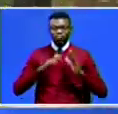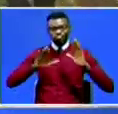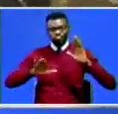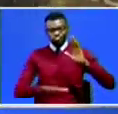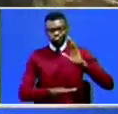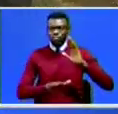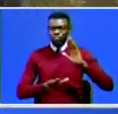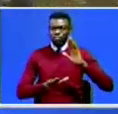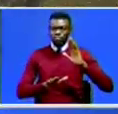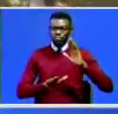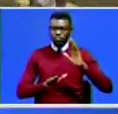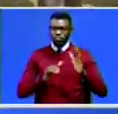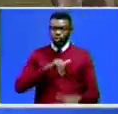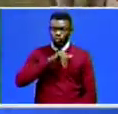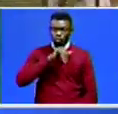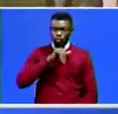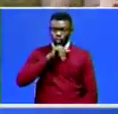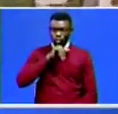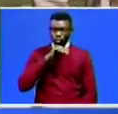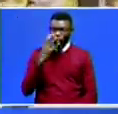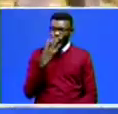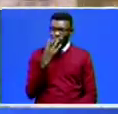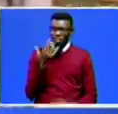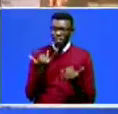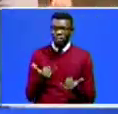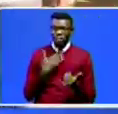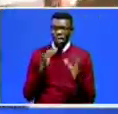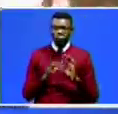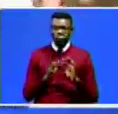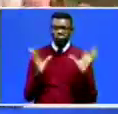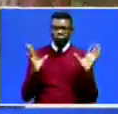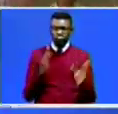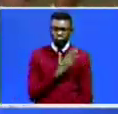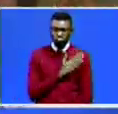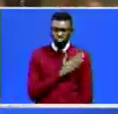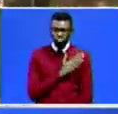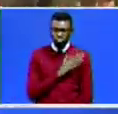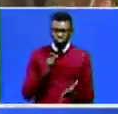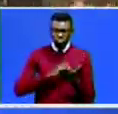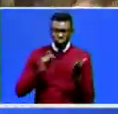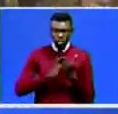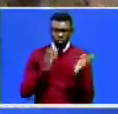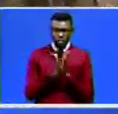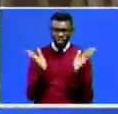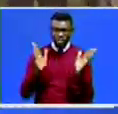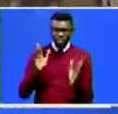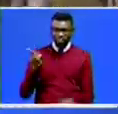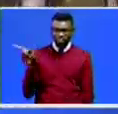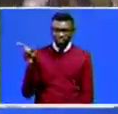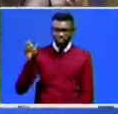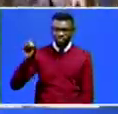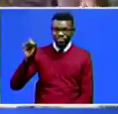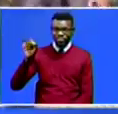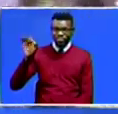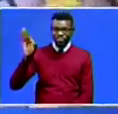Na chama cha ODM sasa kinatishia kuvunja uhusiano ndani ya muungano wa NASA, katibu mkuu wa chama hicho Edwin Sifuna